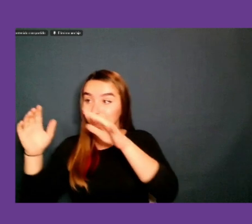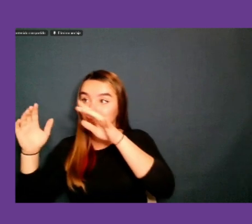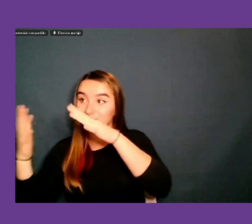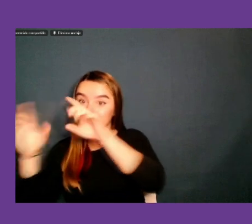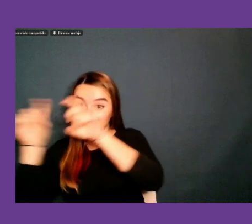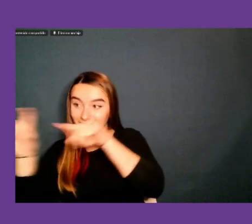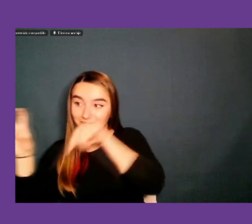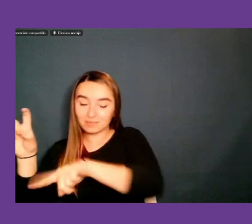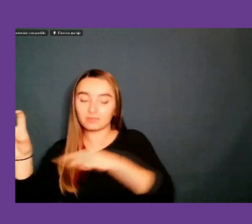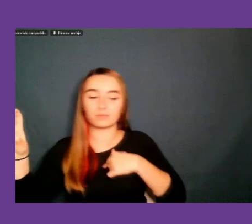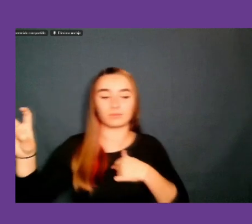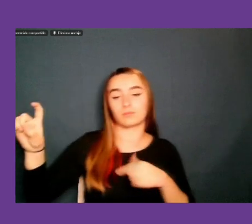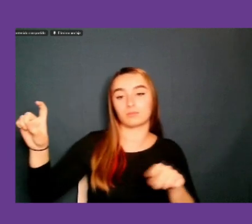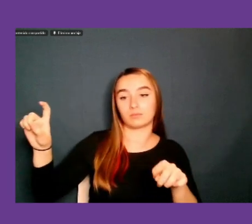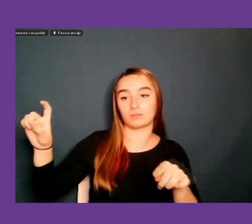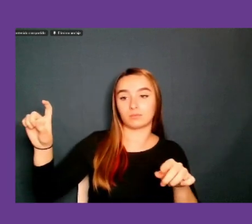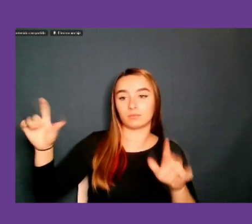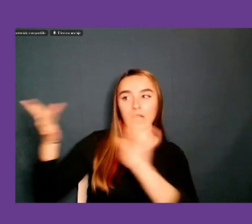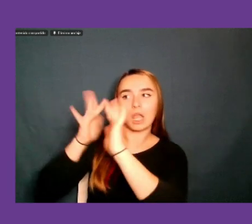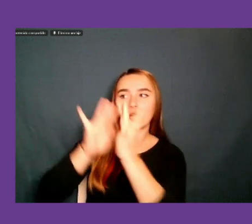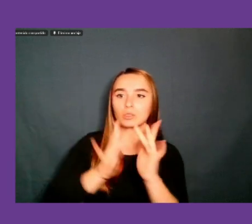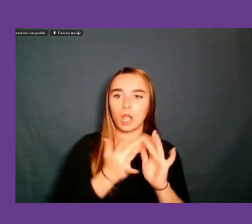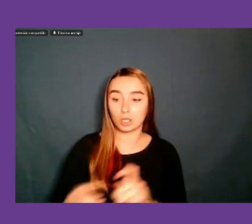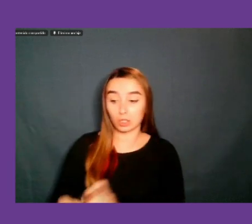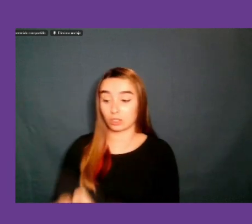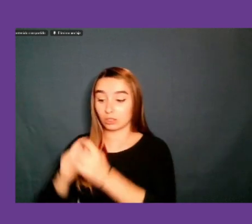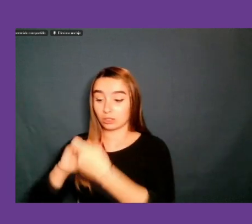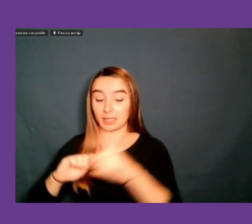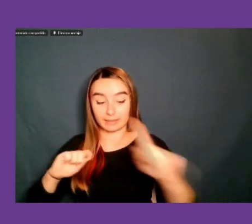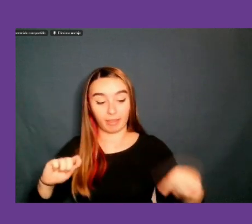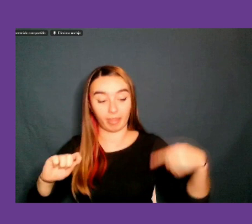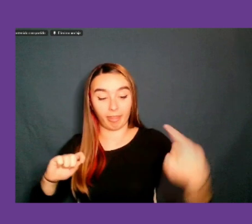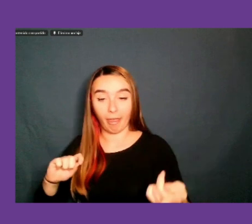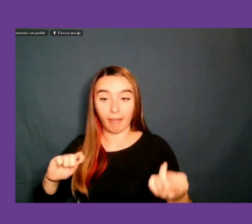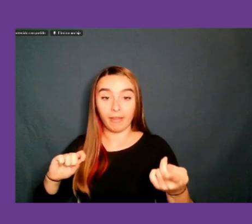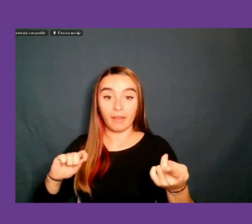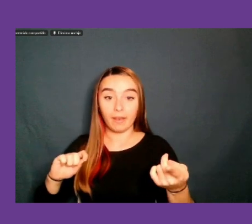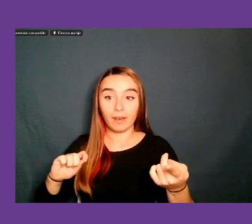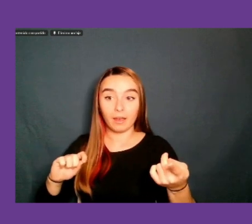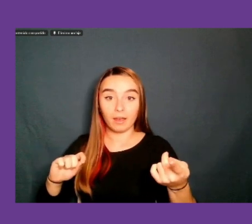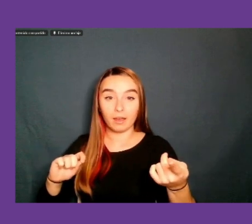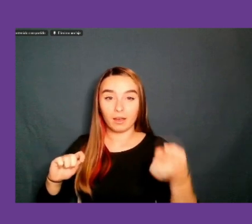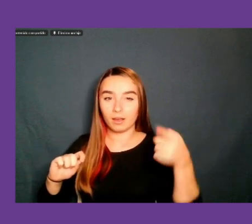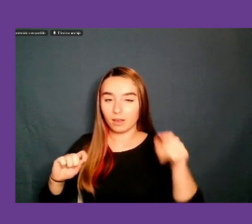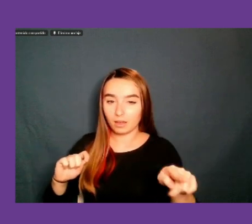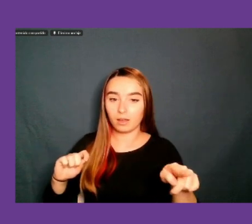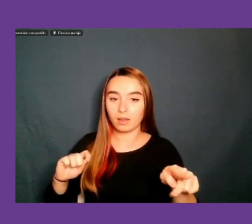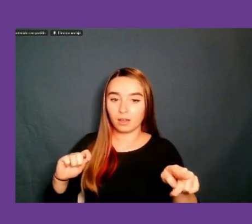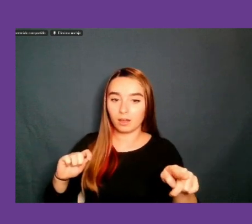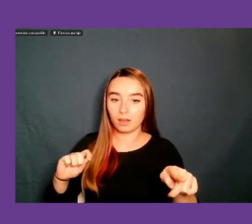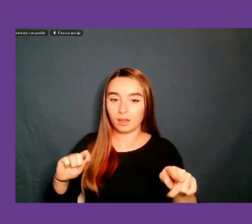the organization will help us to have finally a design